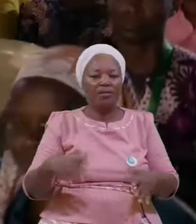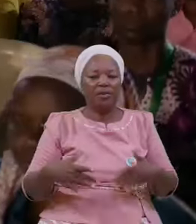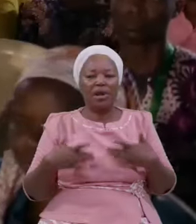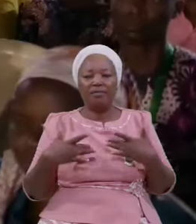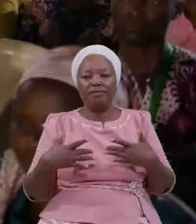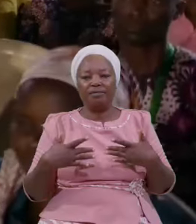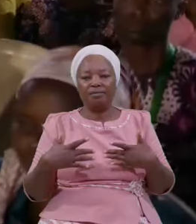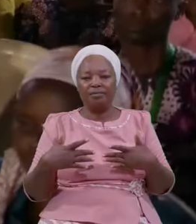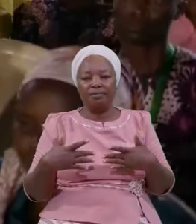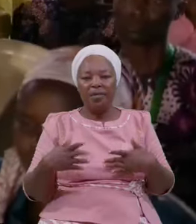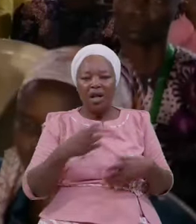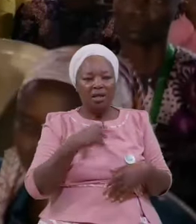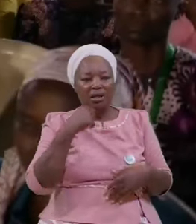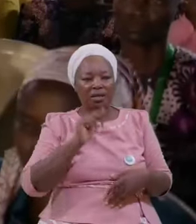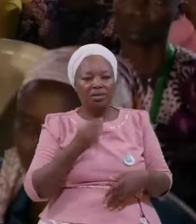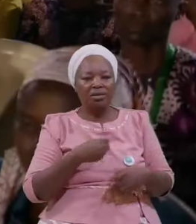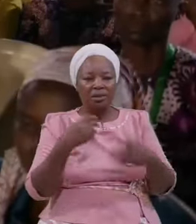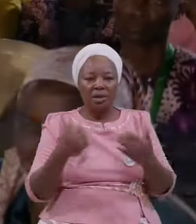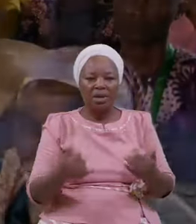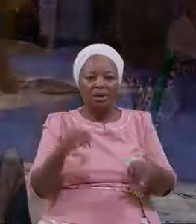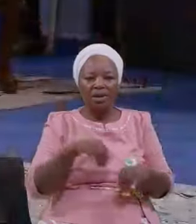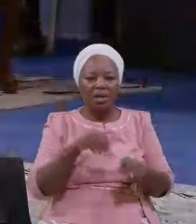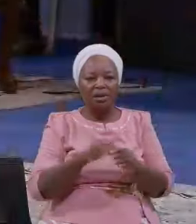us now in